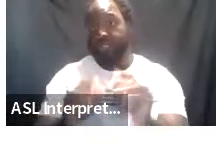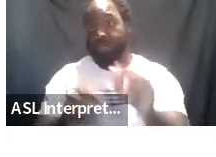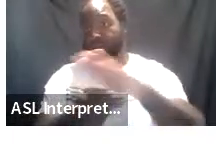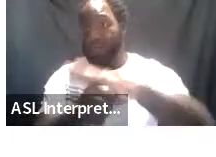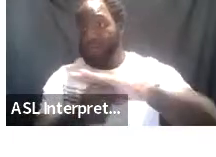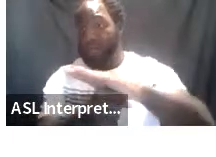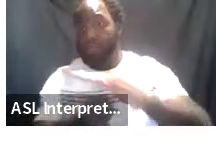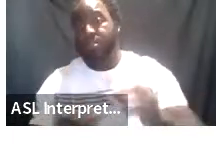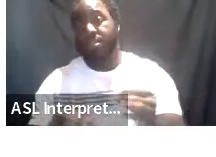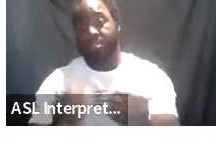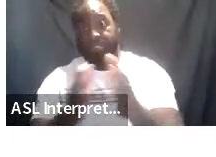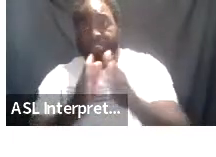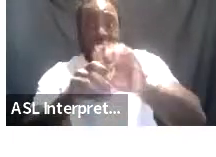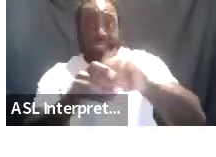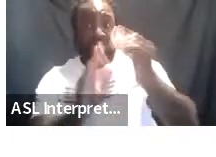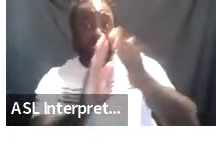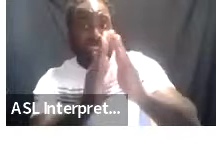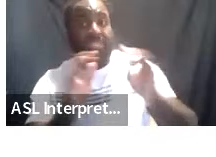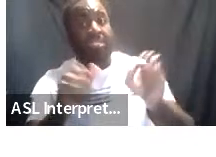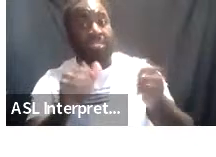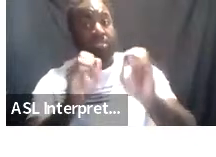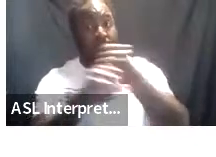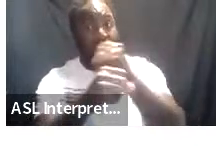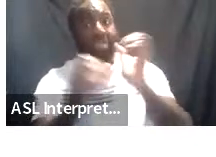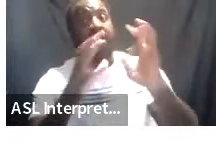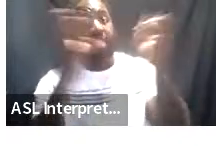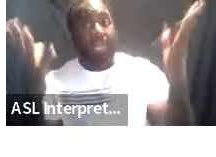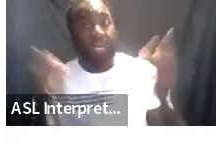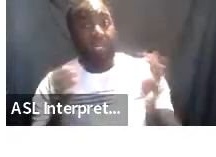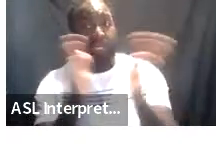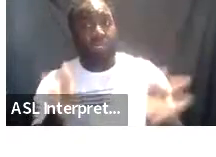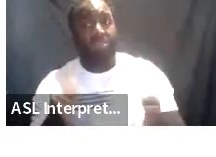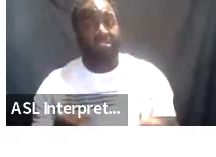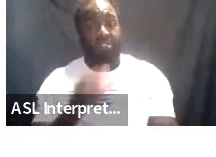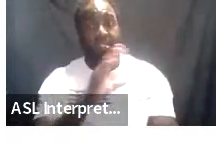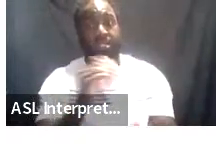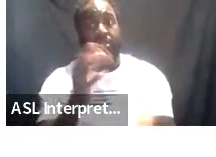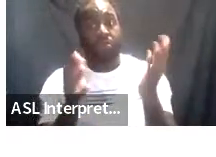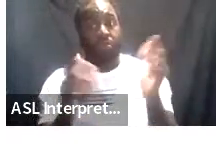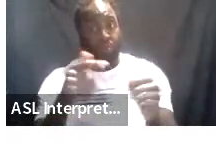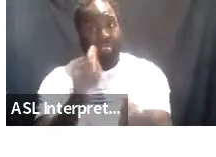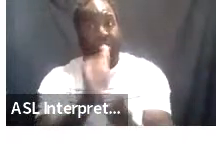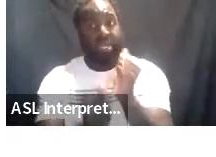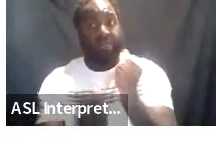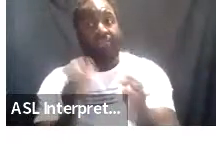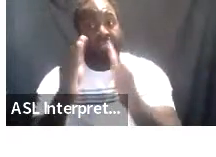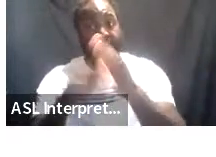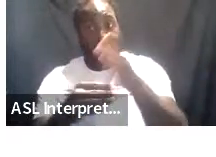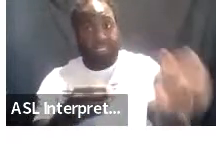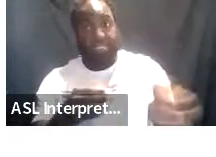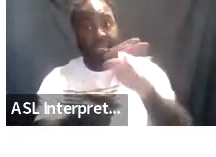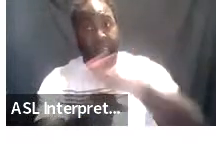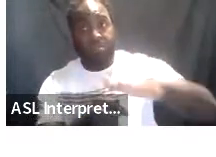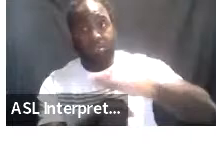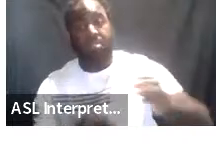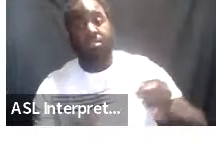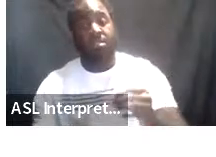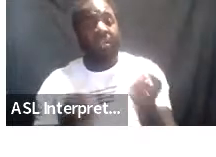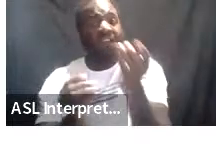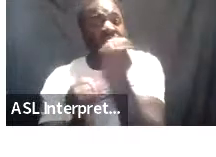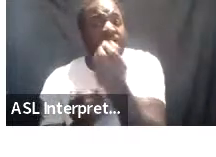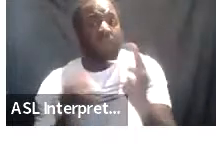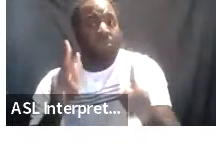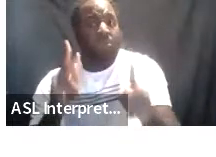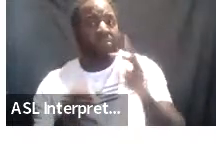citywide, can create a lot of housing. And when every neighborhood does its part, fewer neighborhoods are overburdened